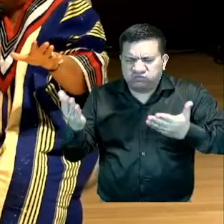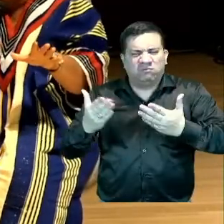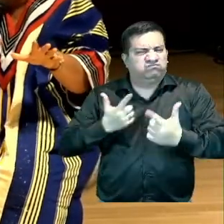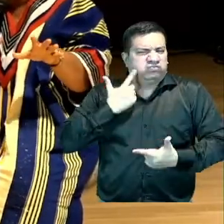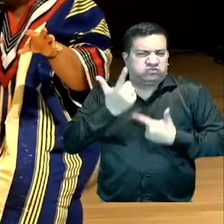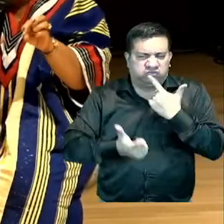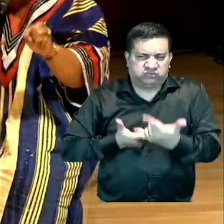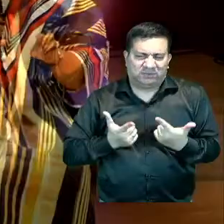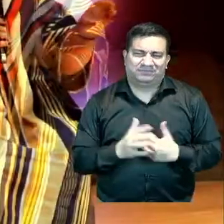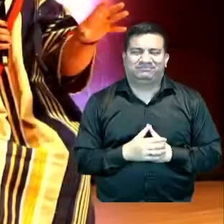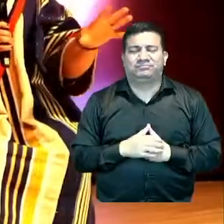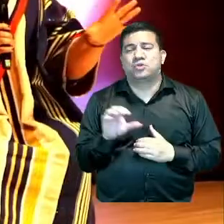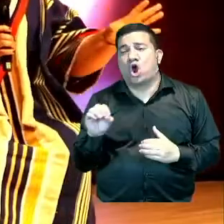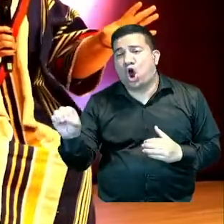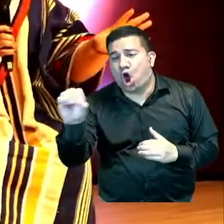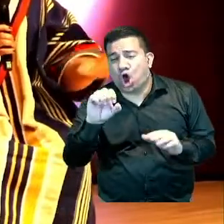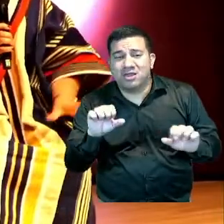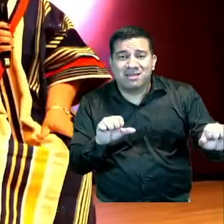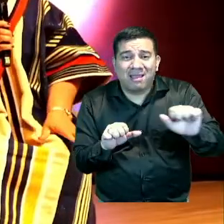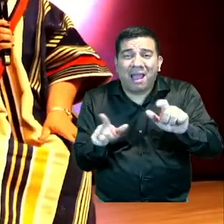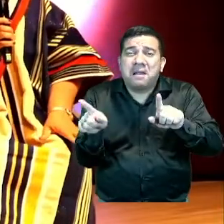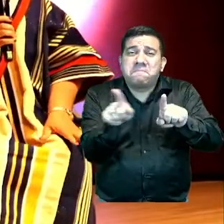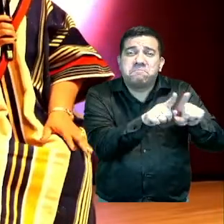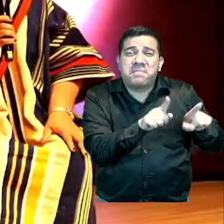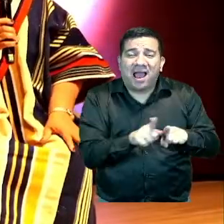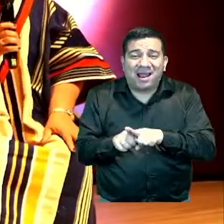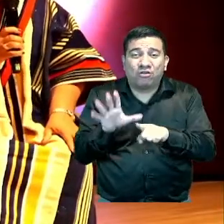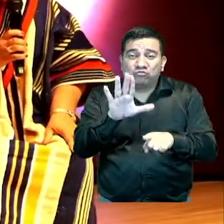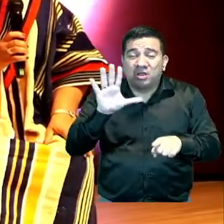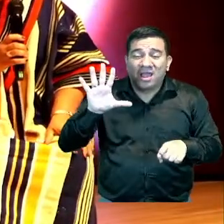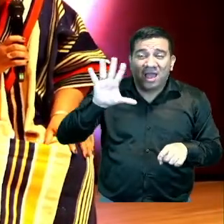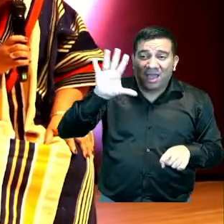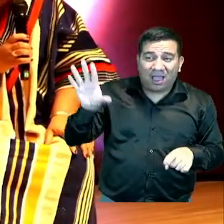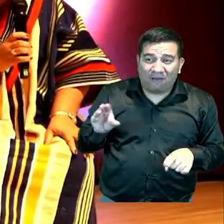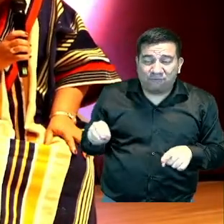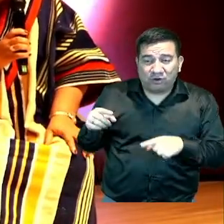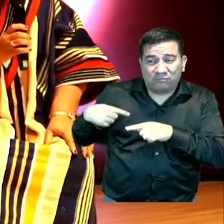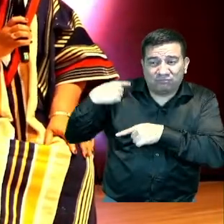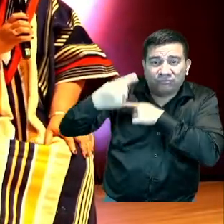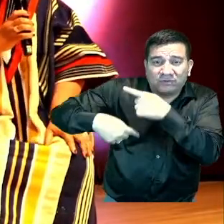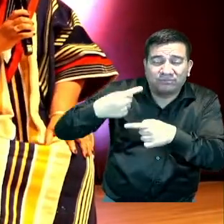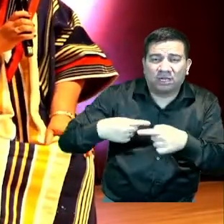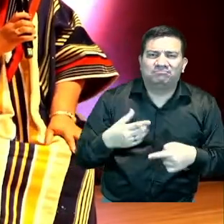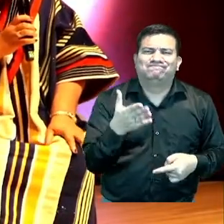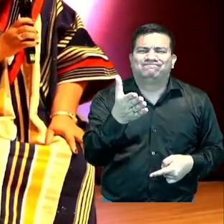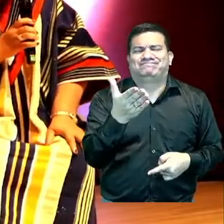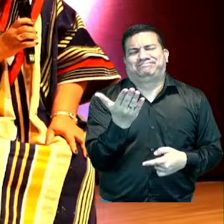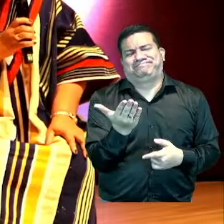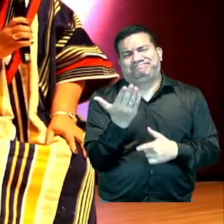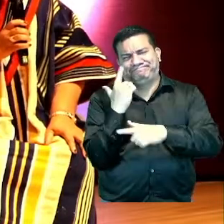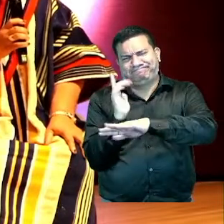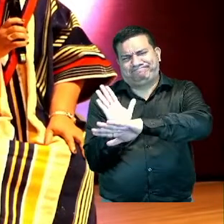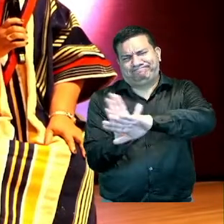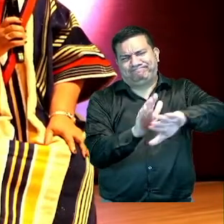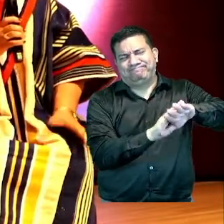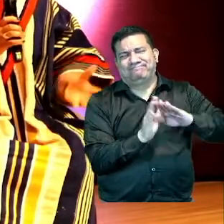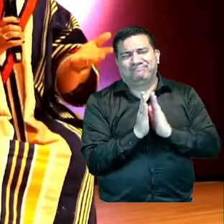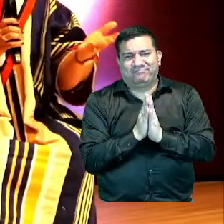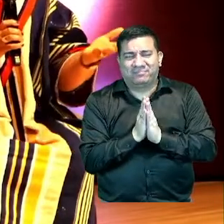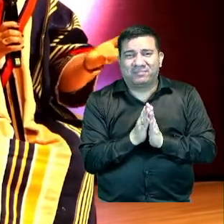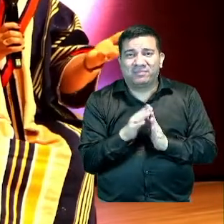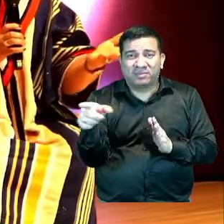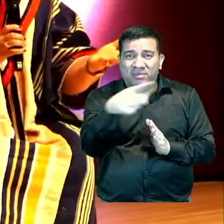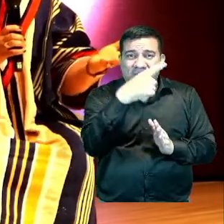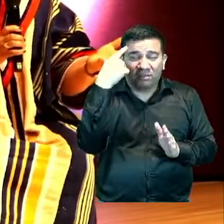sisters of African descent, no one is going to hand it to us on a